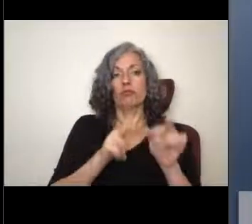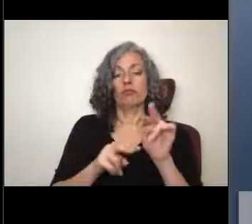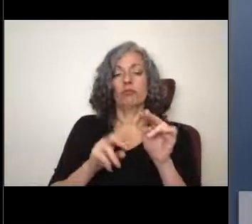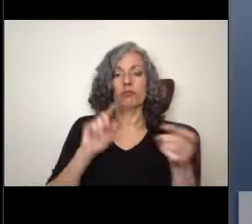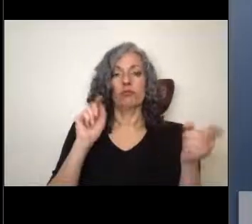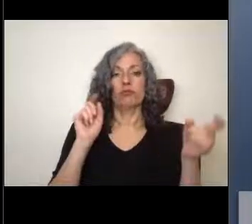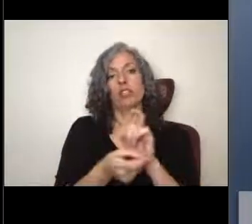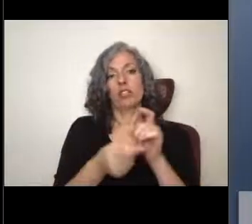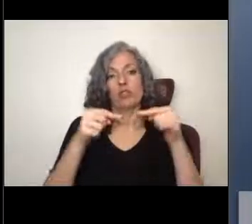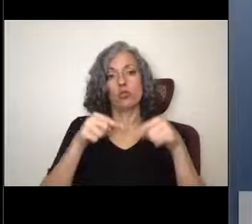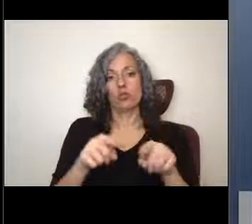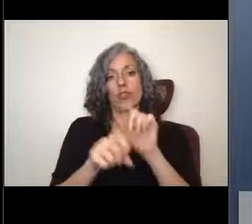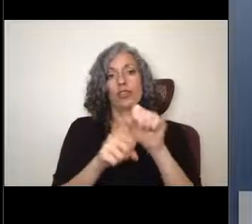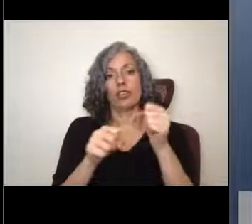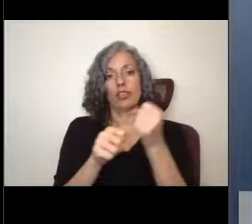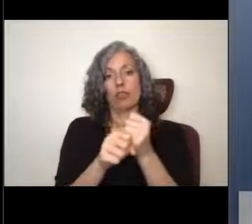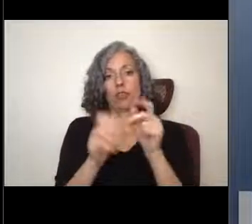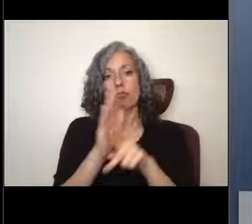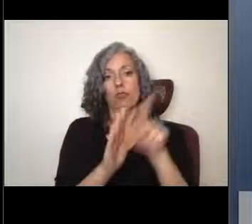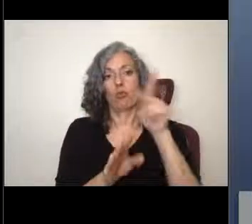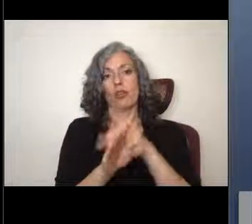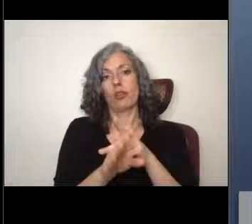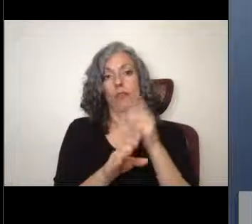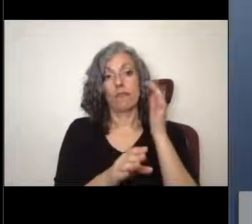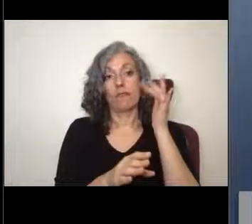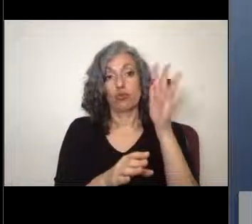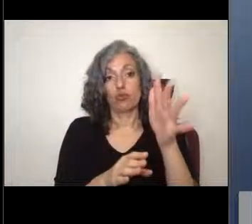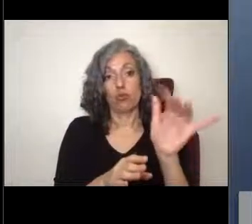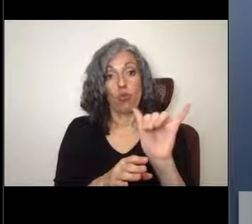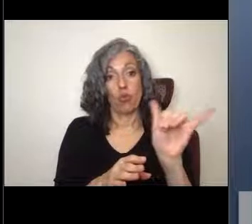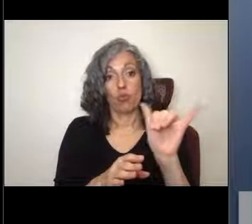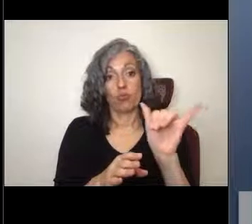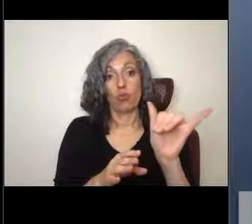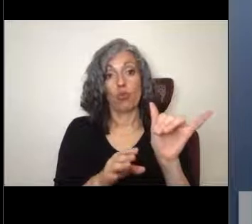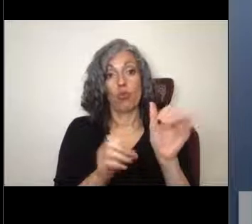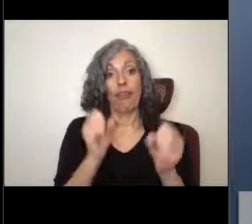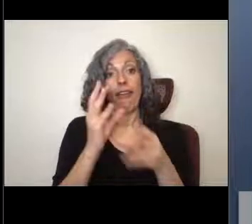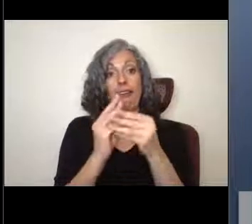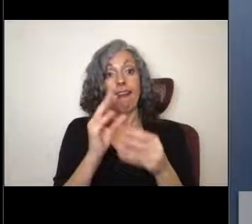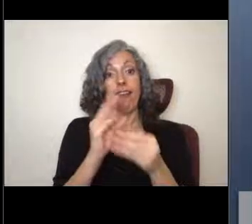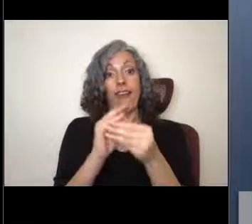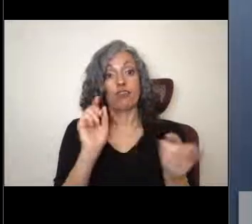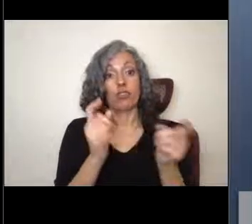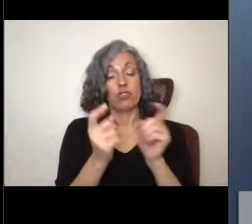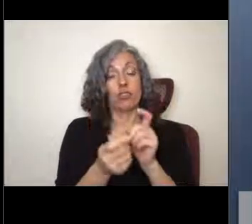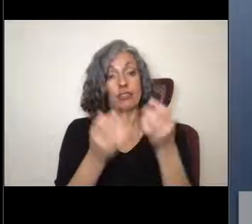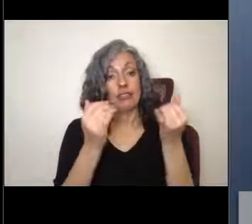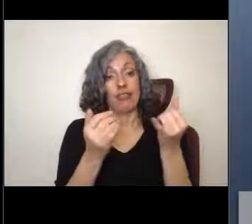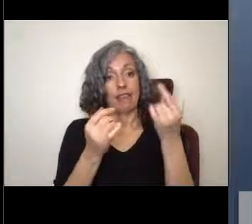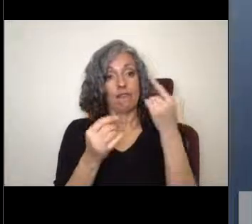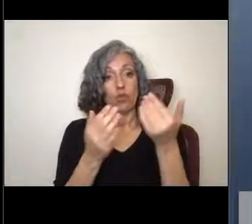fiscal year in which it was programmed. Future phases are also being amended at today's meeting to account for the new scope.